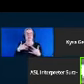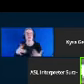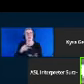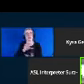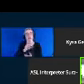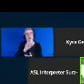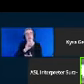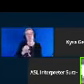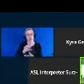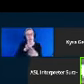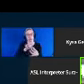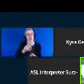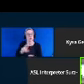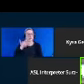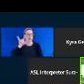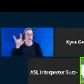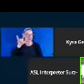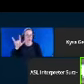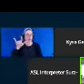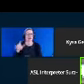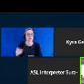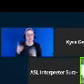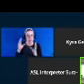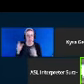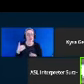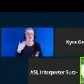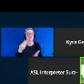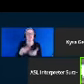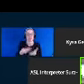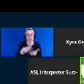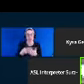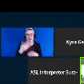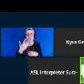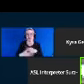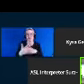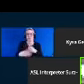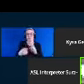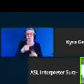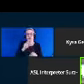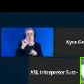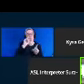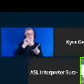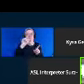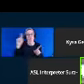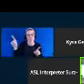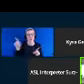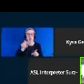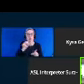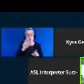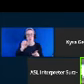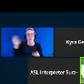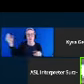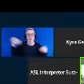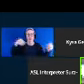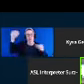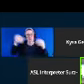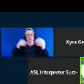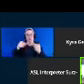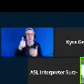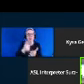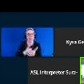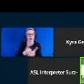airline disasters, there is funding available from various sources to help the community recover. And one